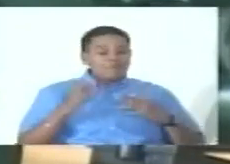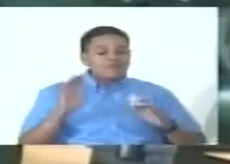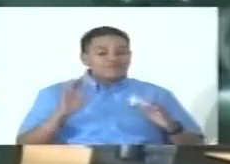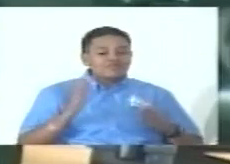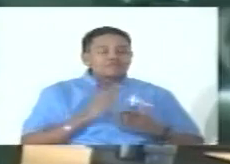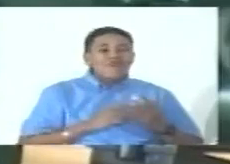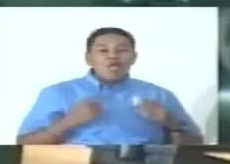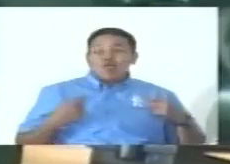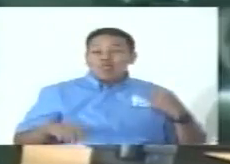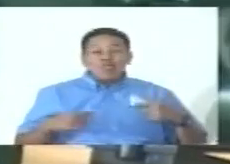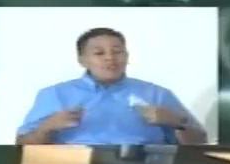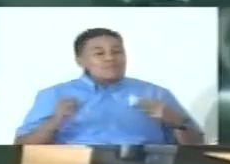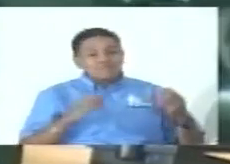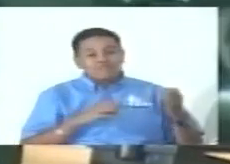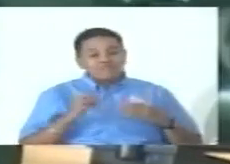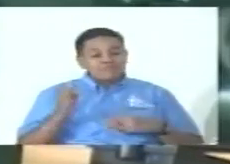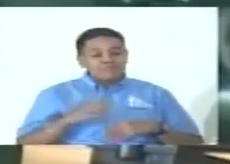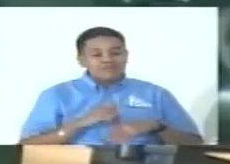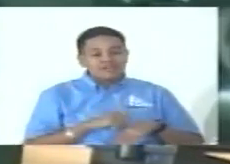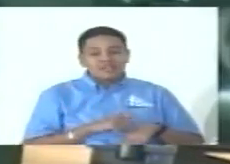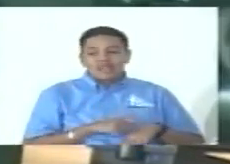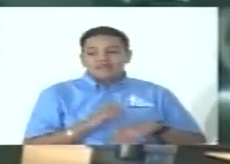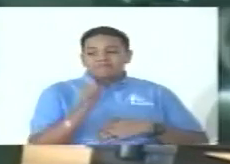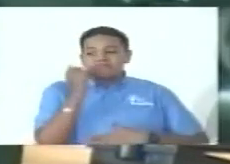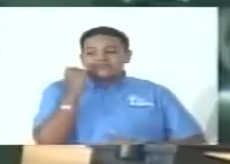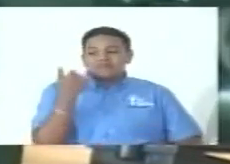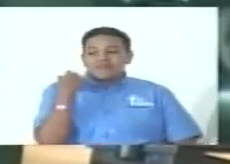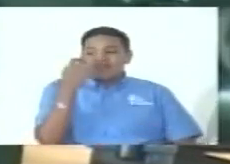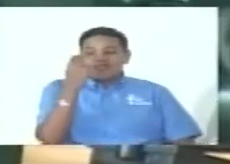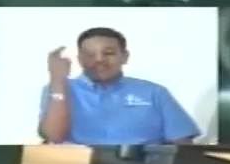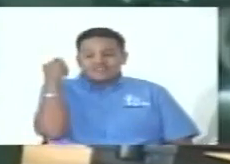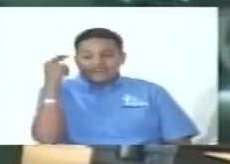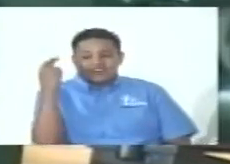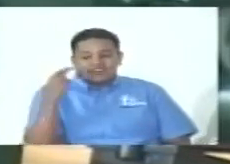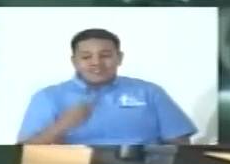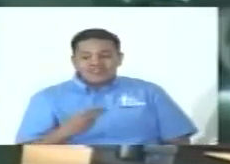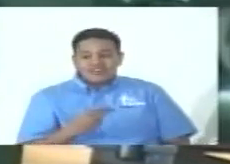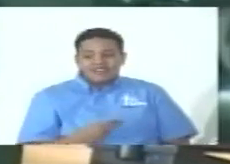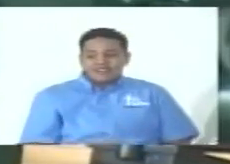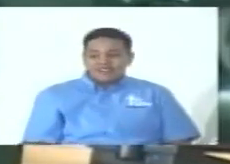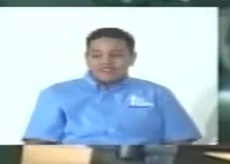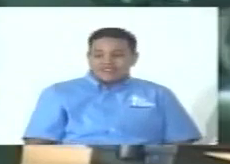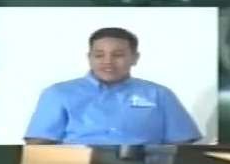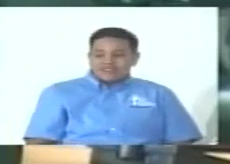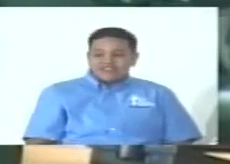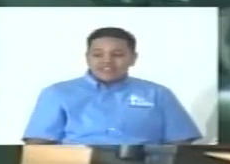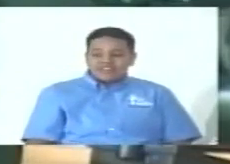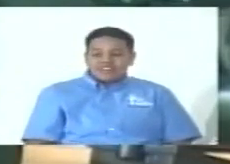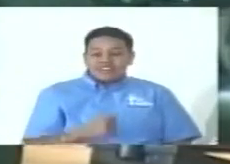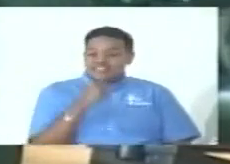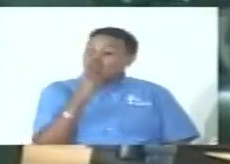though. If I was to recount the history, sir, it wouldn't be figuratively.